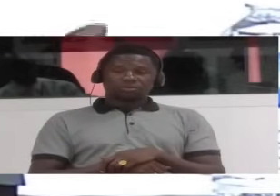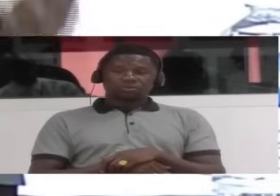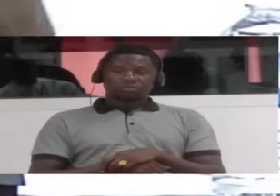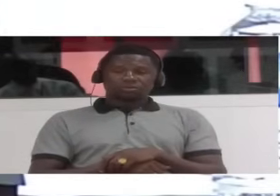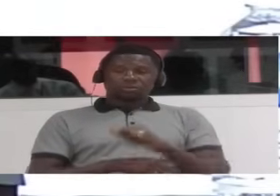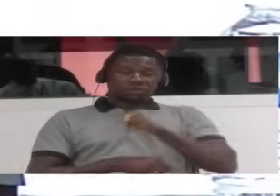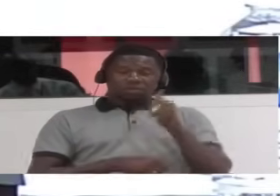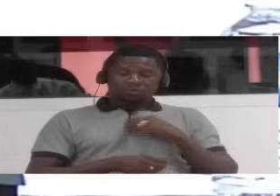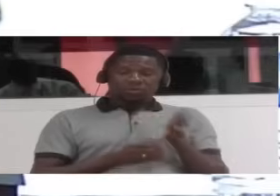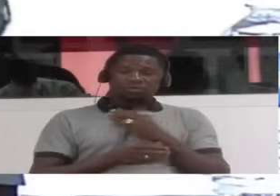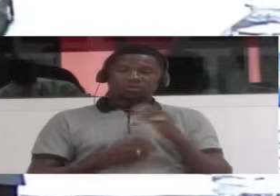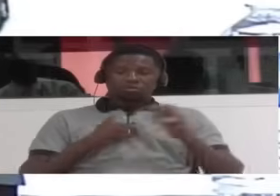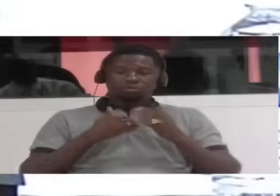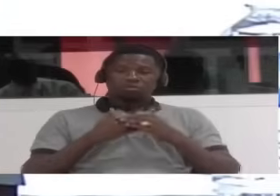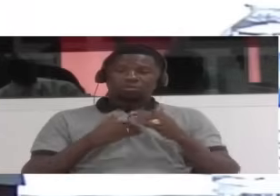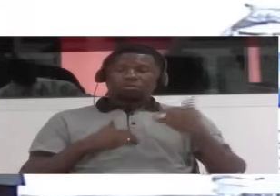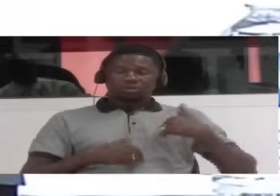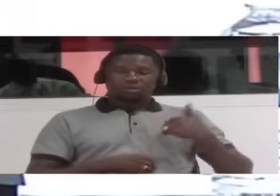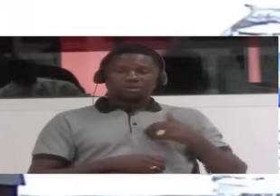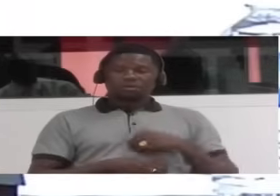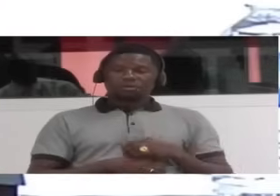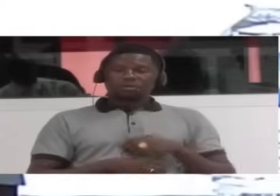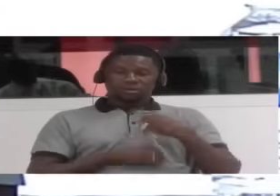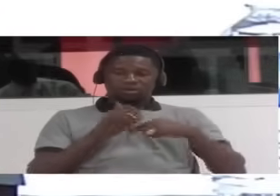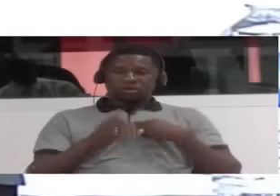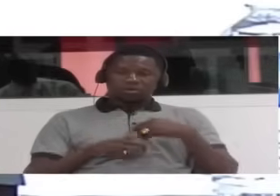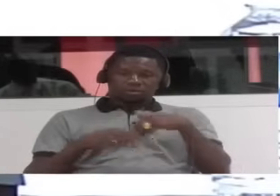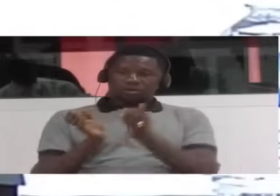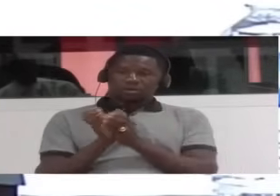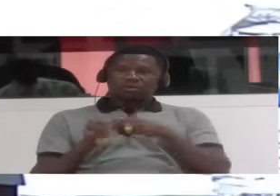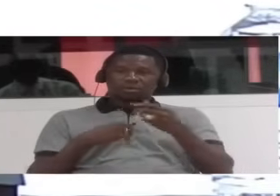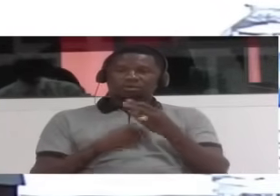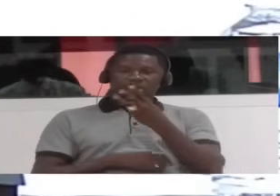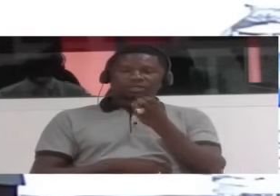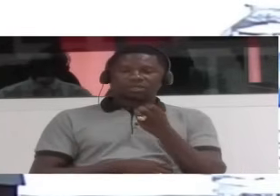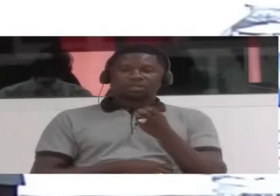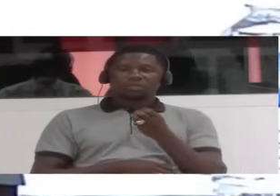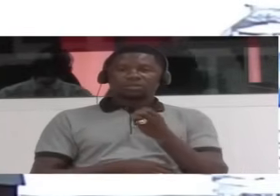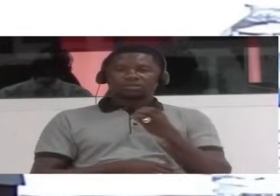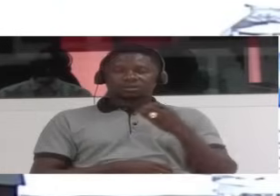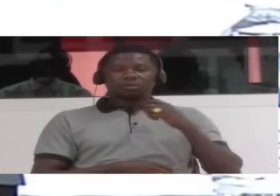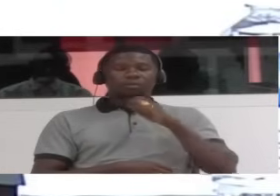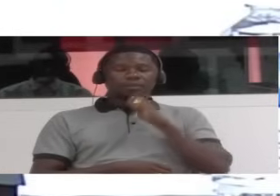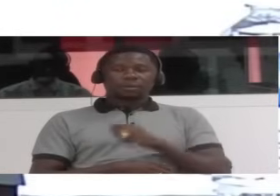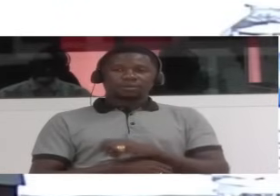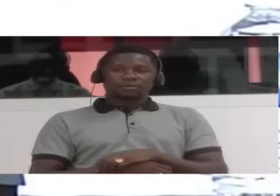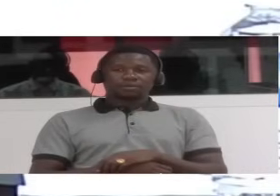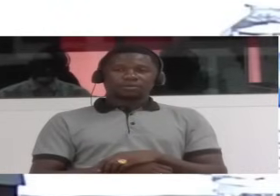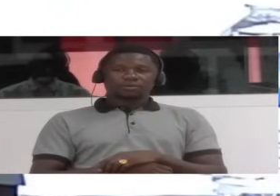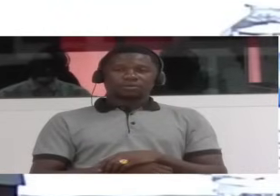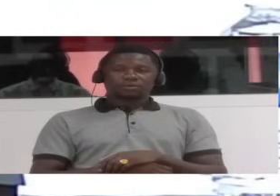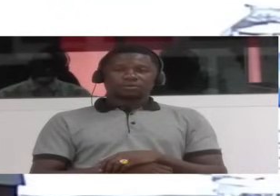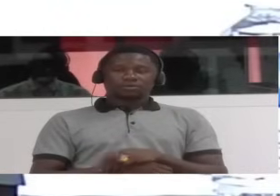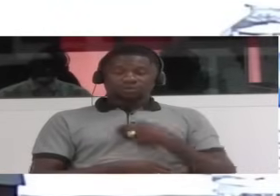and they went in for more men. That was our batch, that was around 30 men. Some people say Francisco was a fraud. He was in fact never